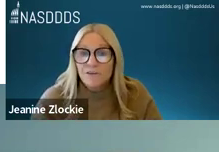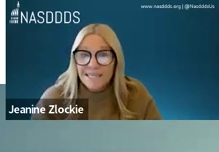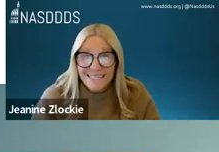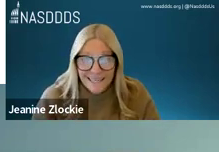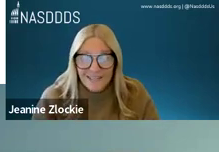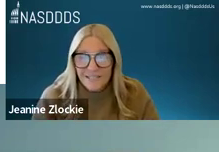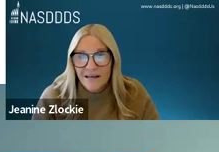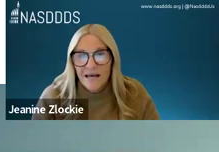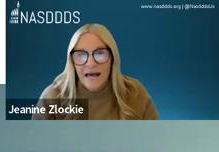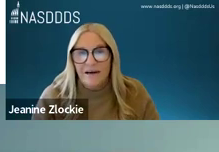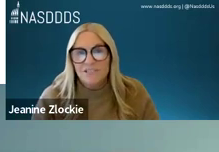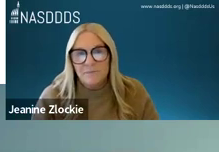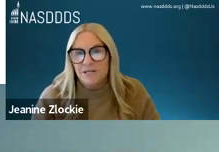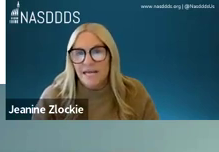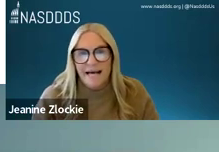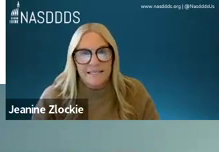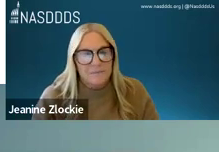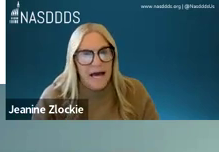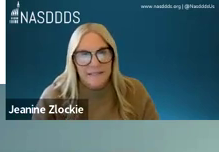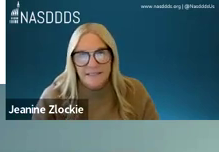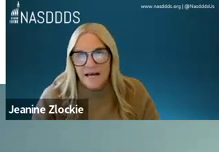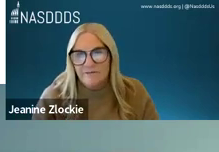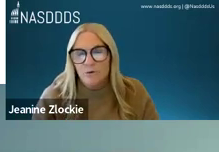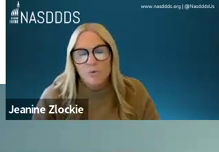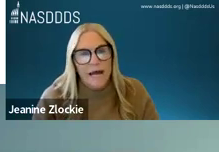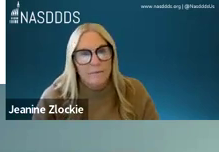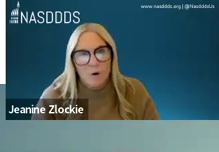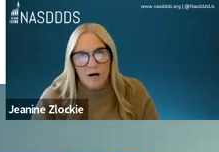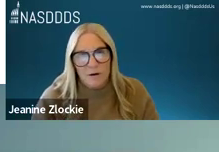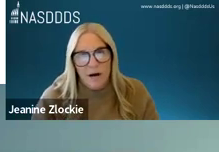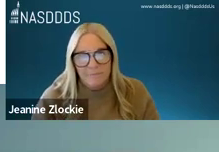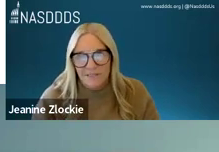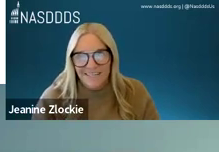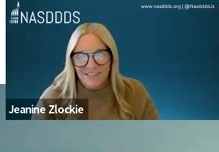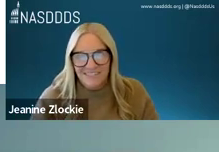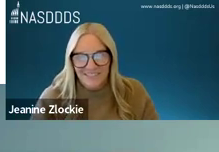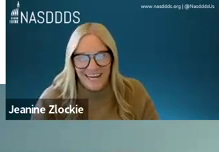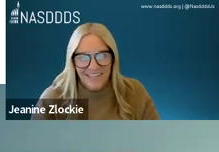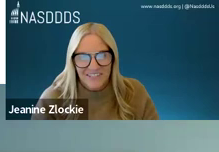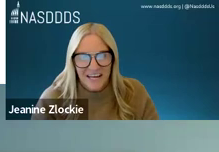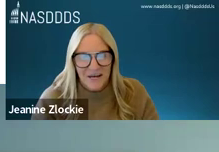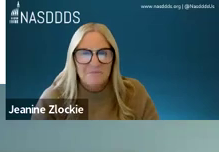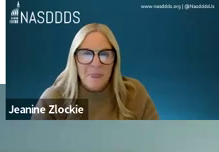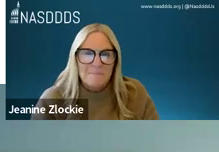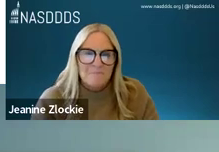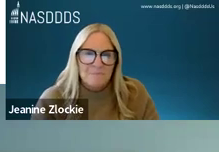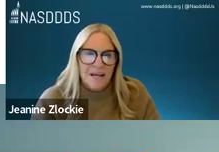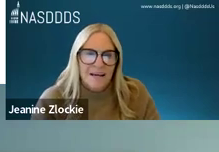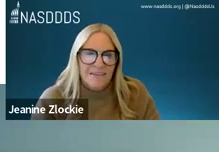But over the years, eligibility has expanded to cover way more populations and states.